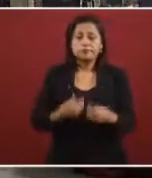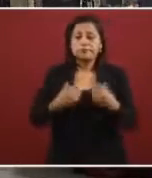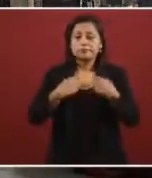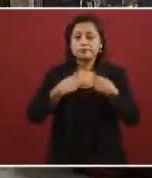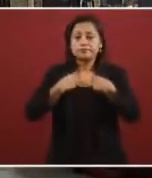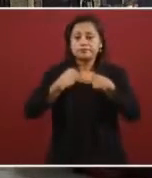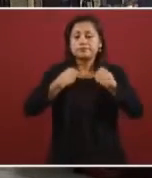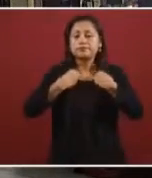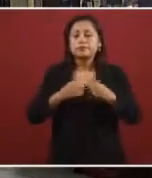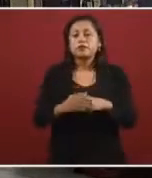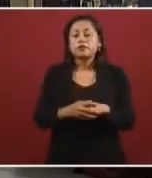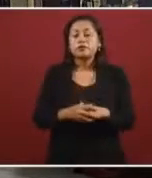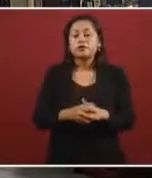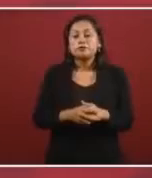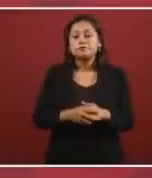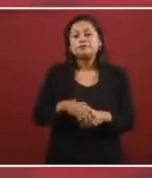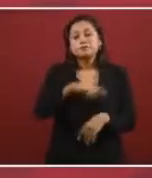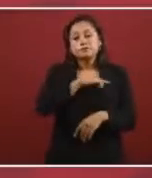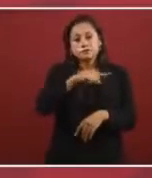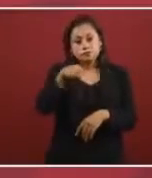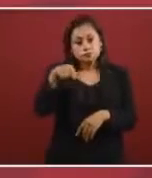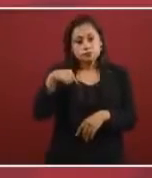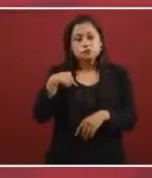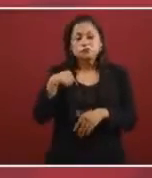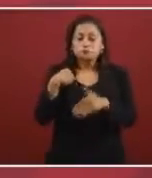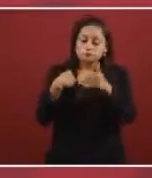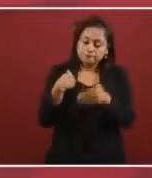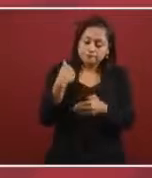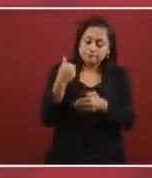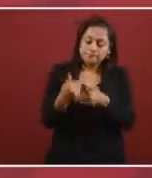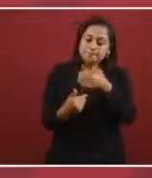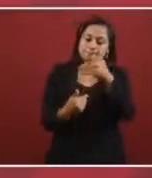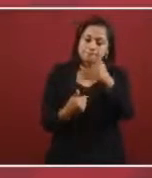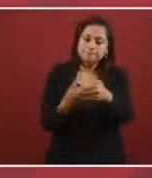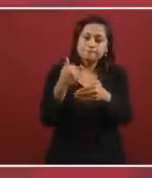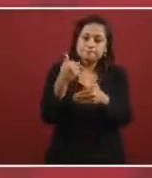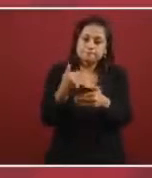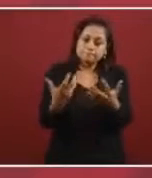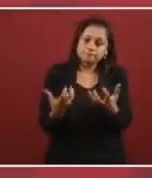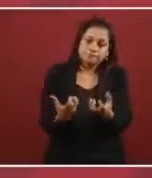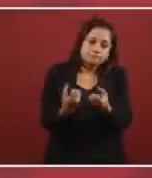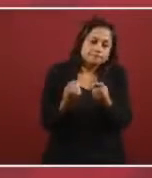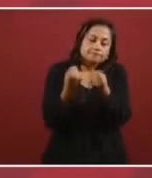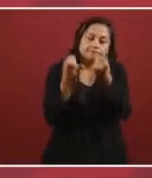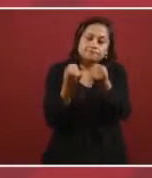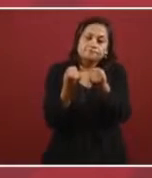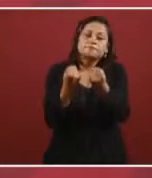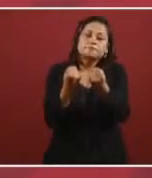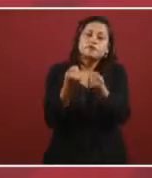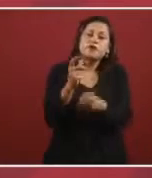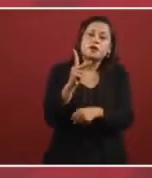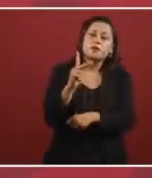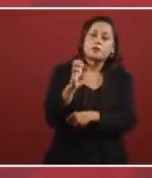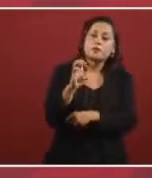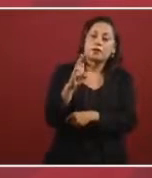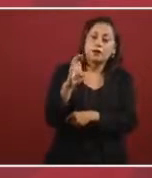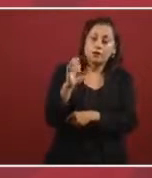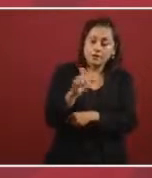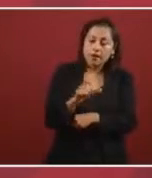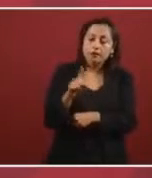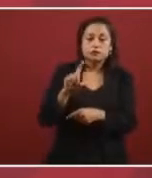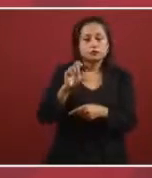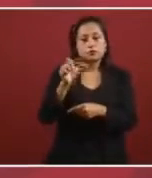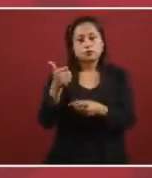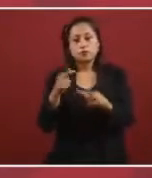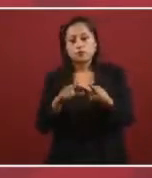nosotros estamos fortaleciendo We are fortifying tanto a Pemex como a la Pemex Comisión and Federal the Electric de Commission.